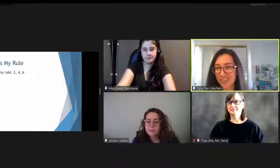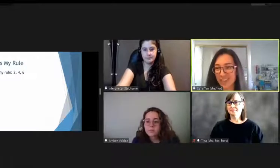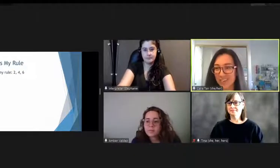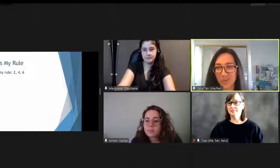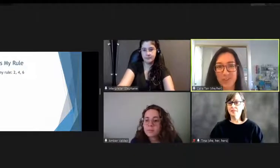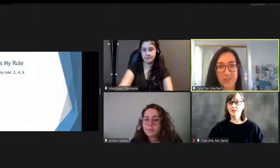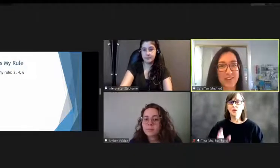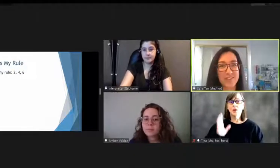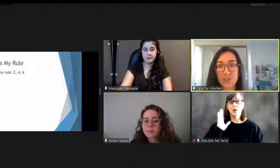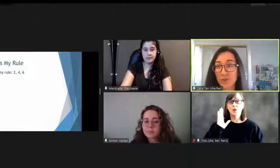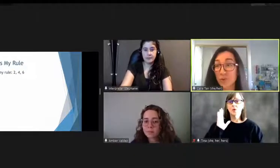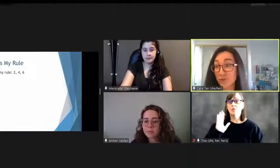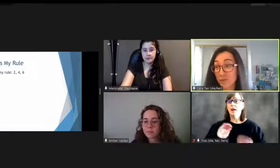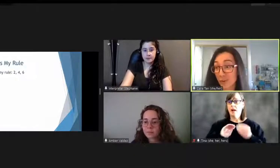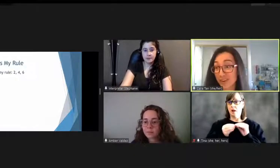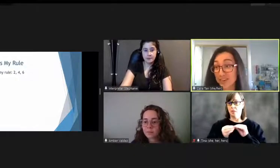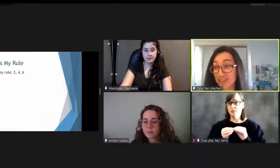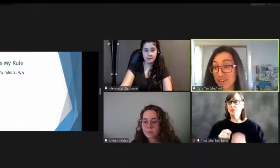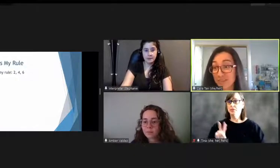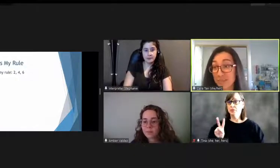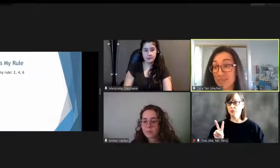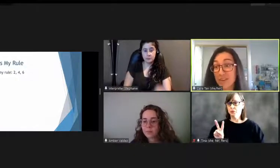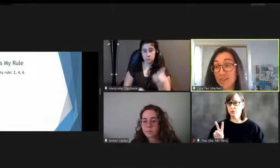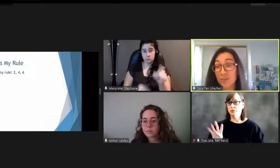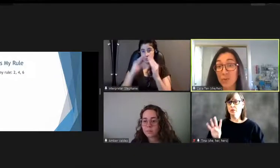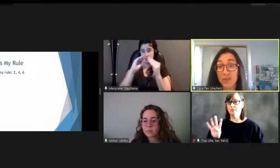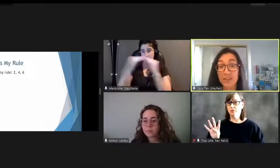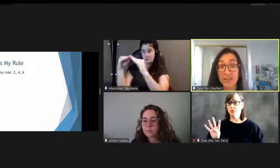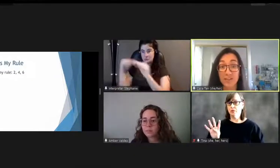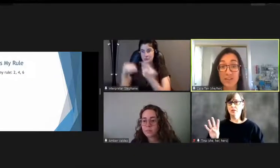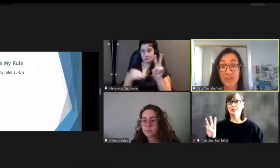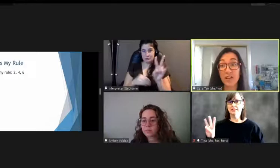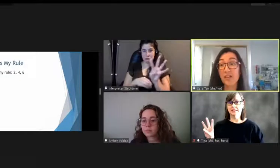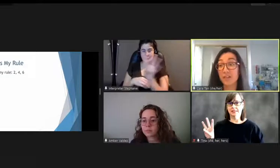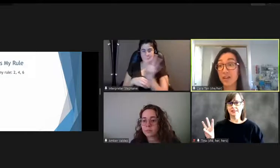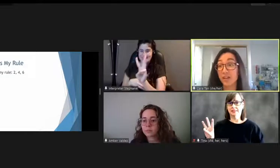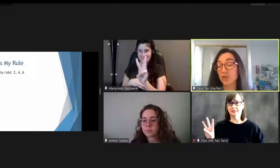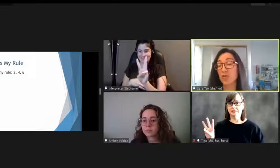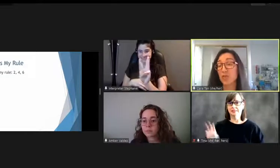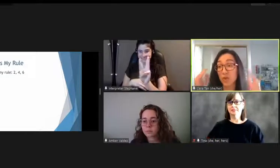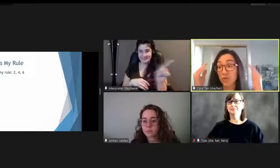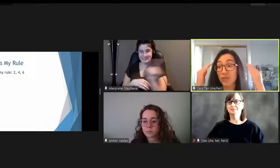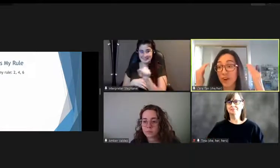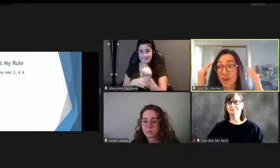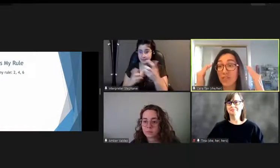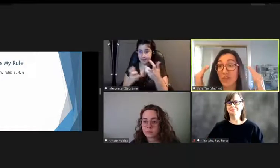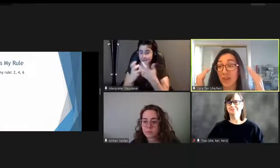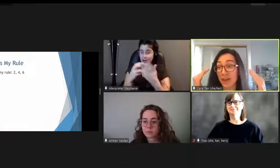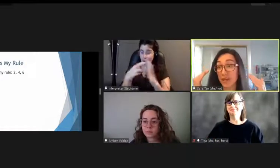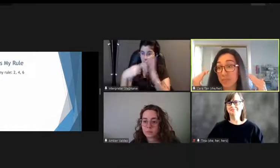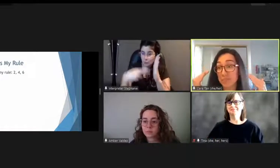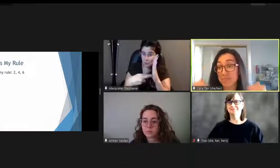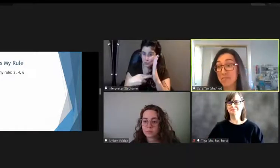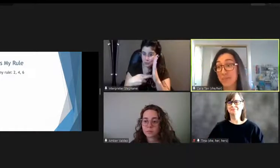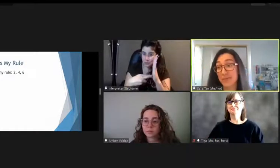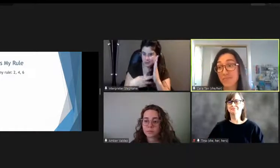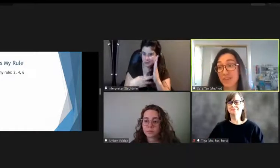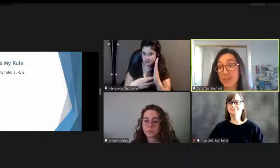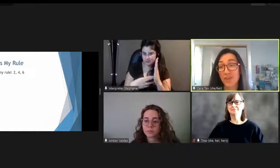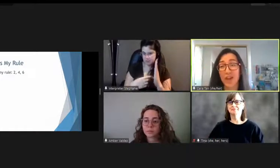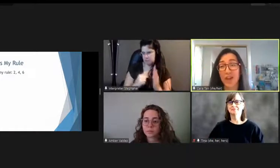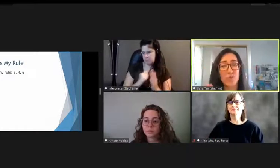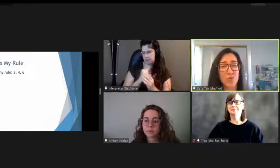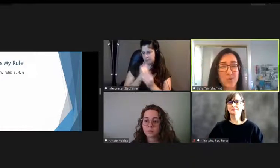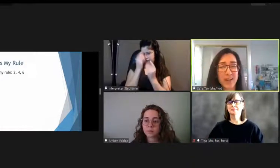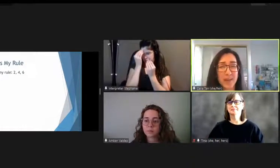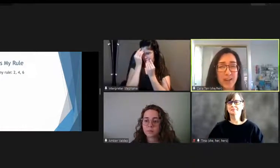you this set of numbers, right? 2, 4, 6. 2, 4, 6 does fit into a rule that I have in my head, right?